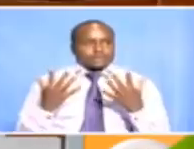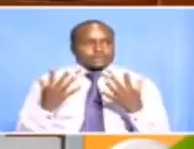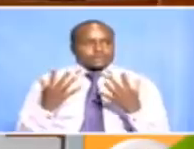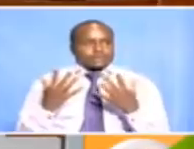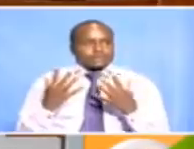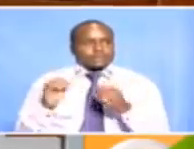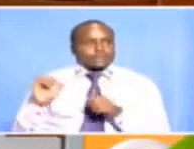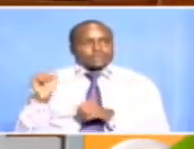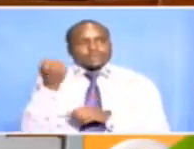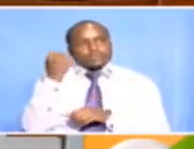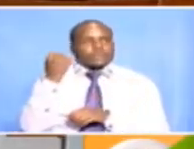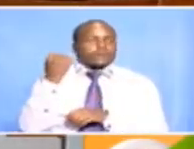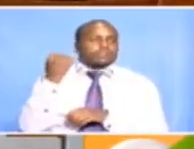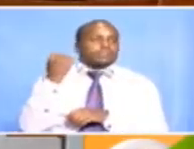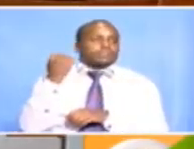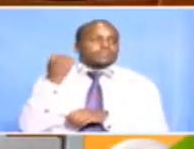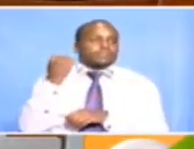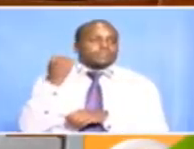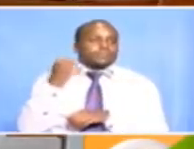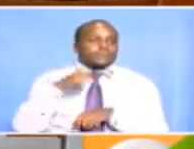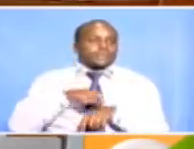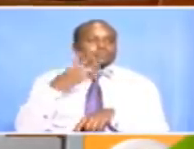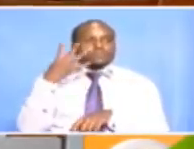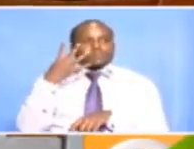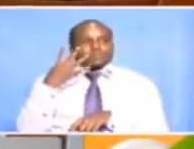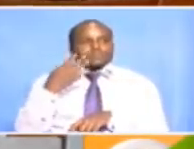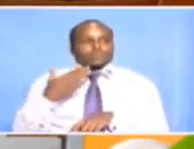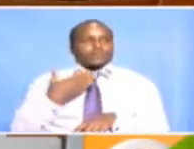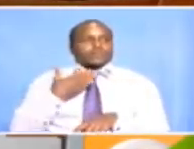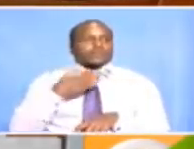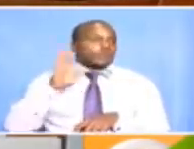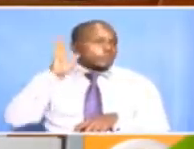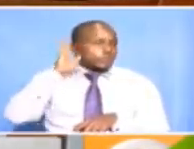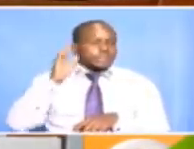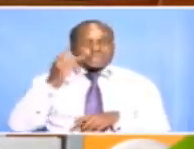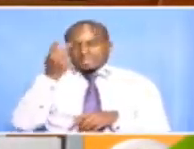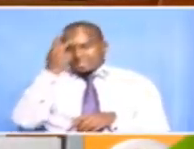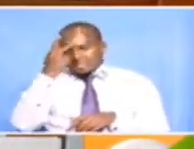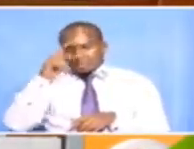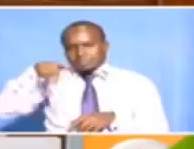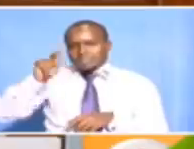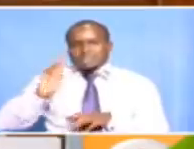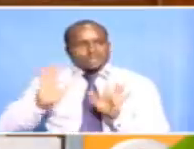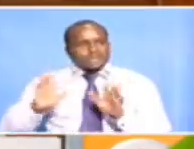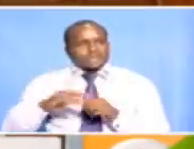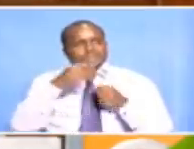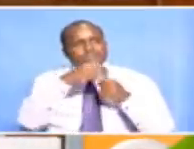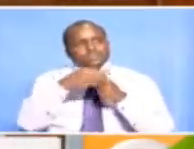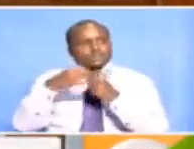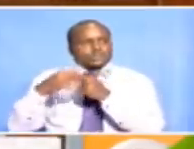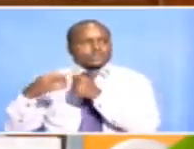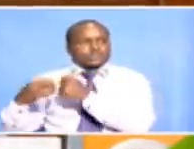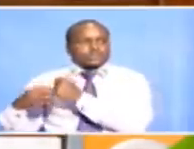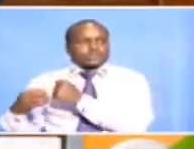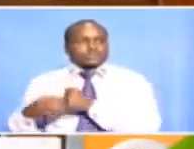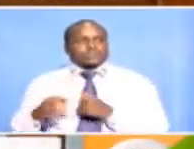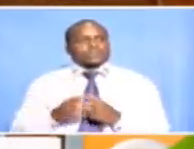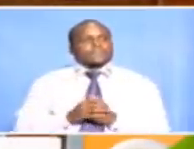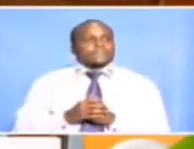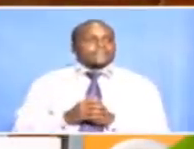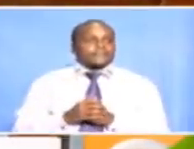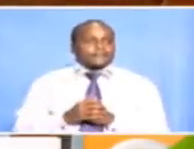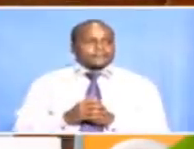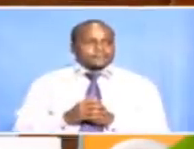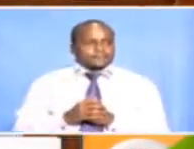waliamka saa 10 hawakutaka kusikia jina ya Kidero ama Peter Kenneth. Kile mlikuwa ni Sonko, Sonko, Sonko, Sonko, Sonko, Sonko, Sonko. I got